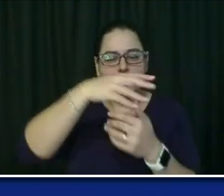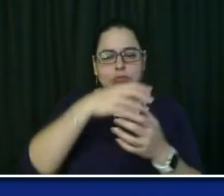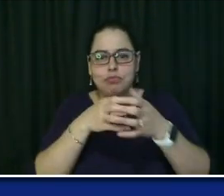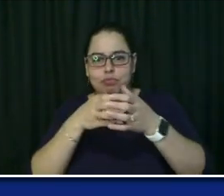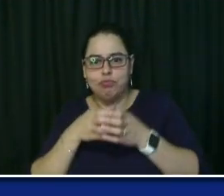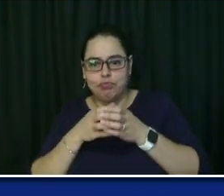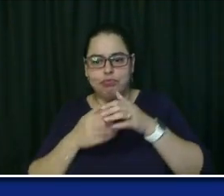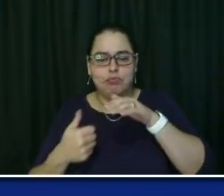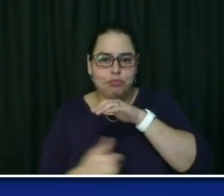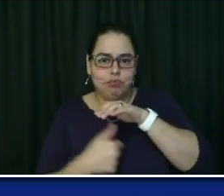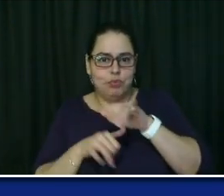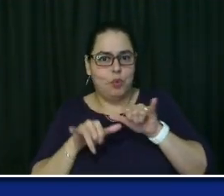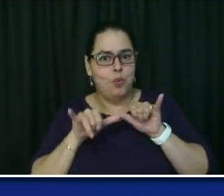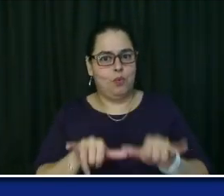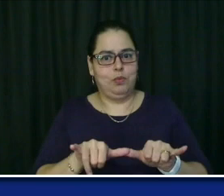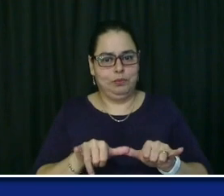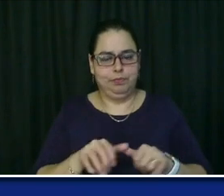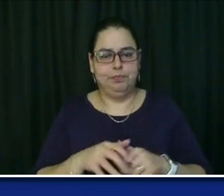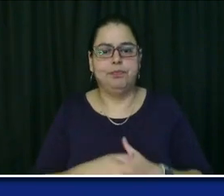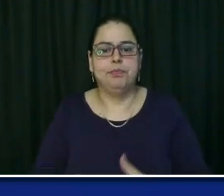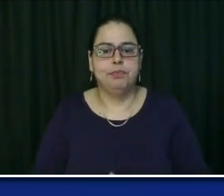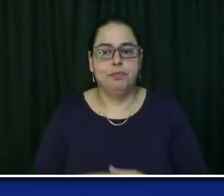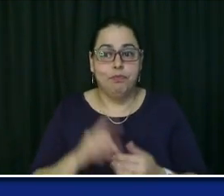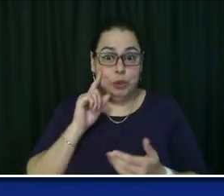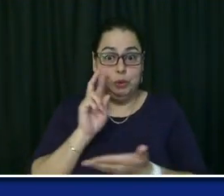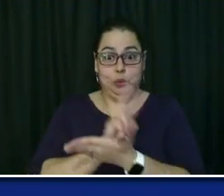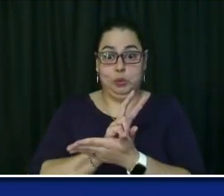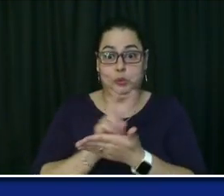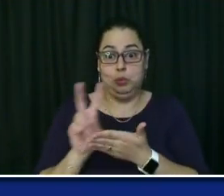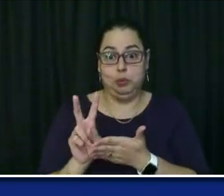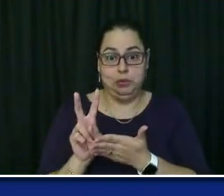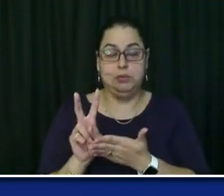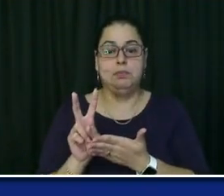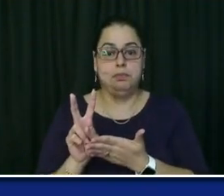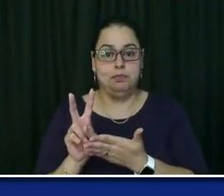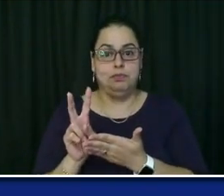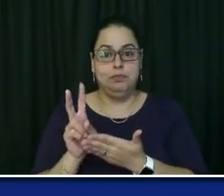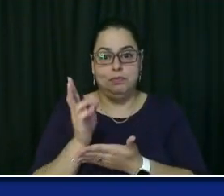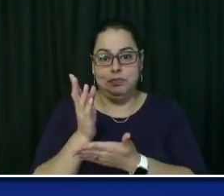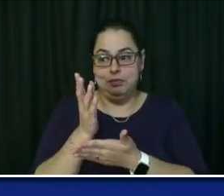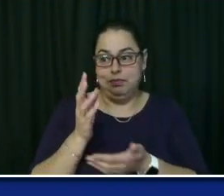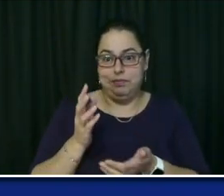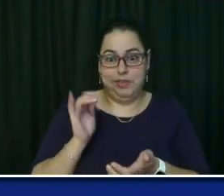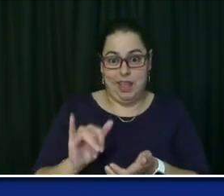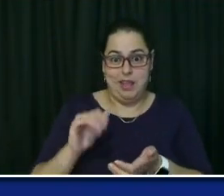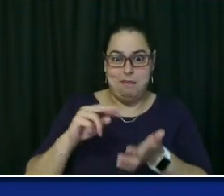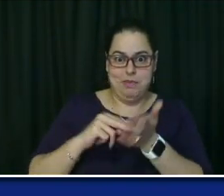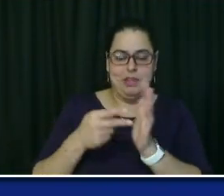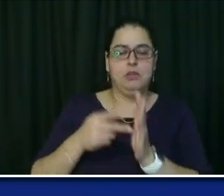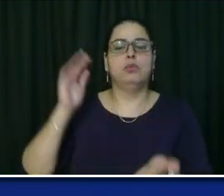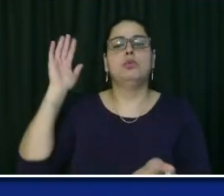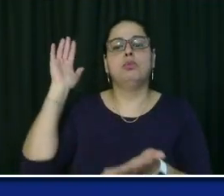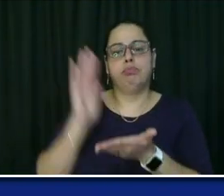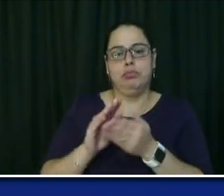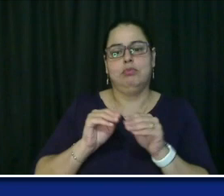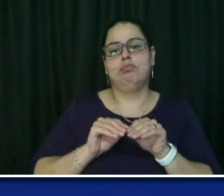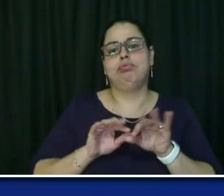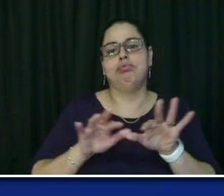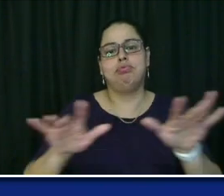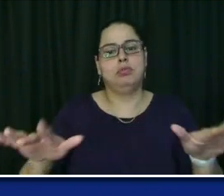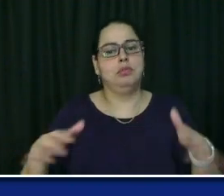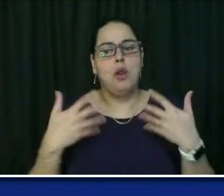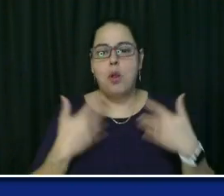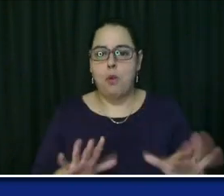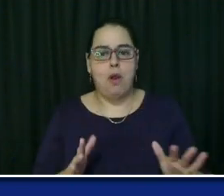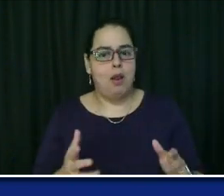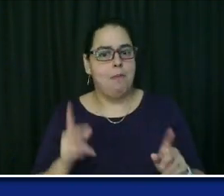isolate those people too to stop the spread of the disease, we stop it so you don't wind up hospitalized, you don't wind up as a fatality statistic. That is the